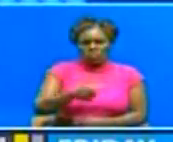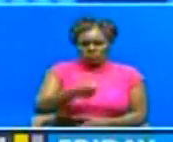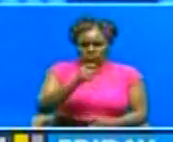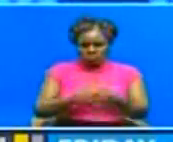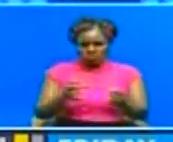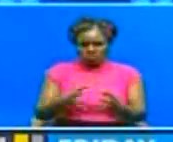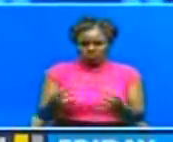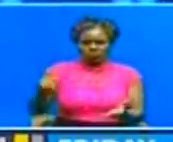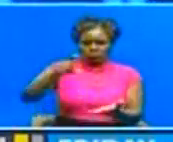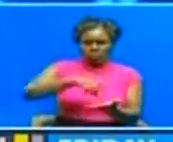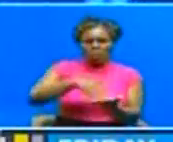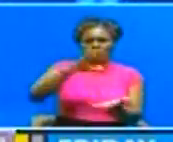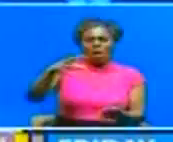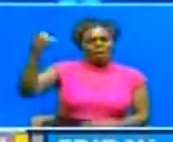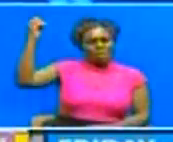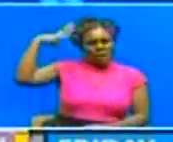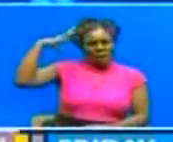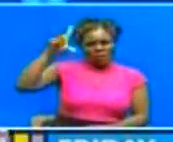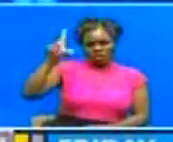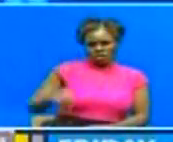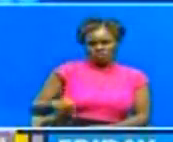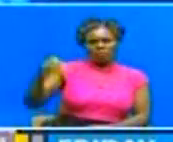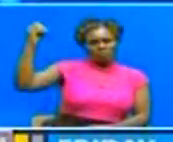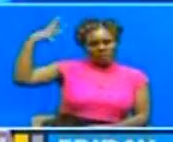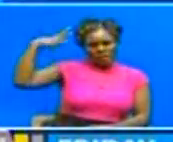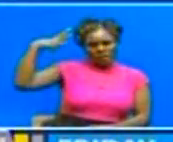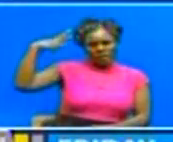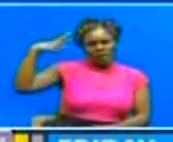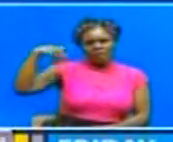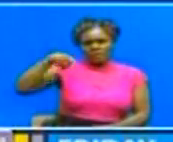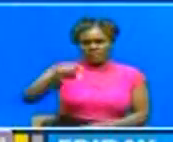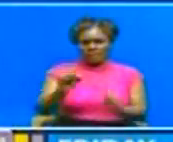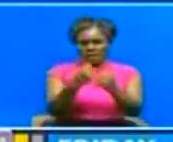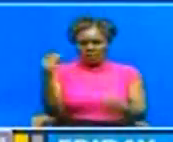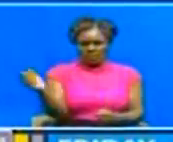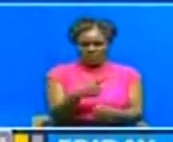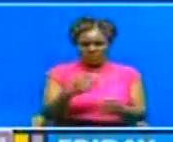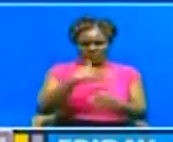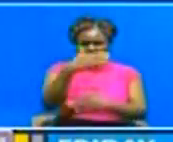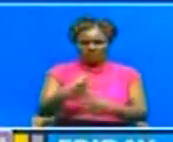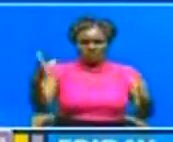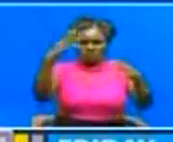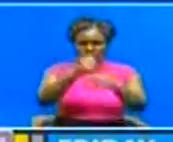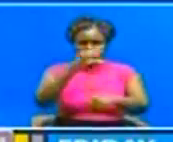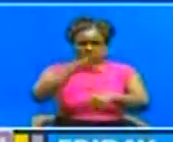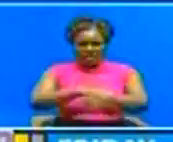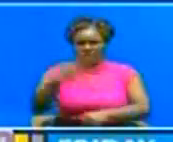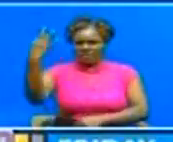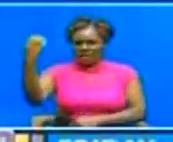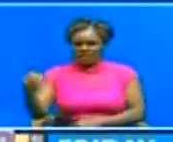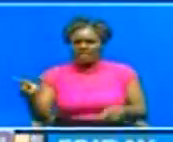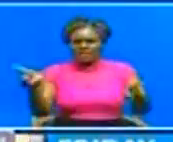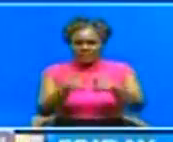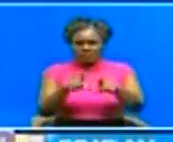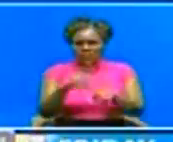country's efforts to produce affordable and sustainable electricity. The well comes months after the company struck 30 megawatts from a